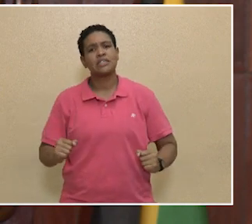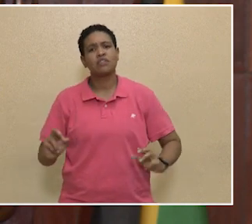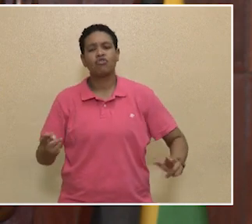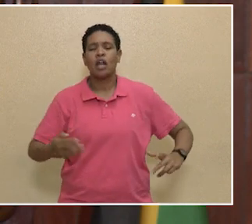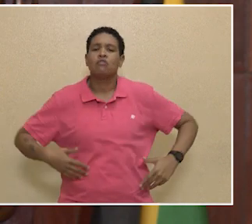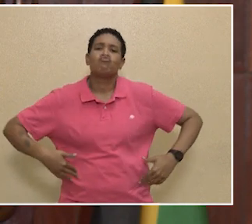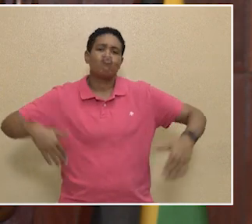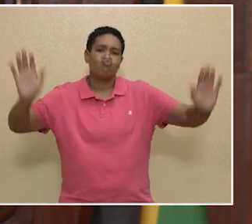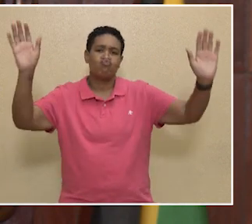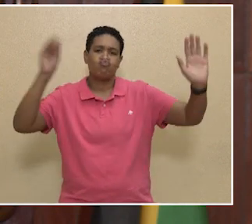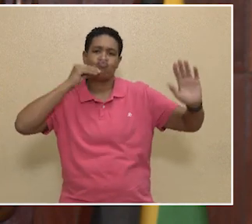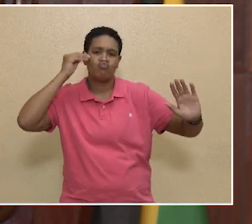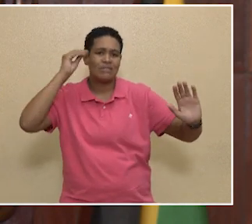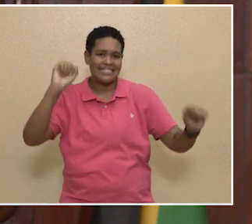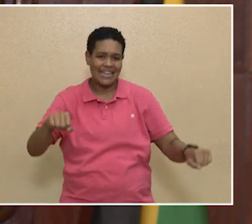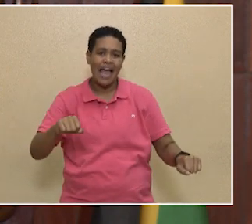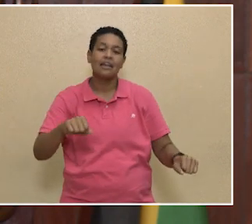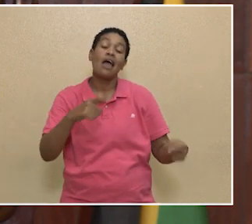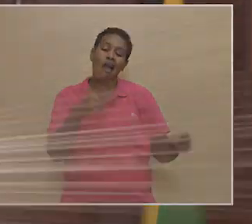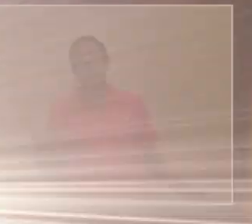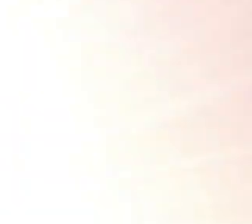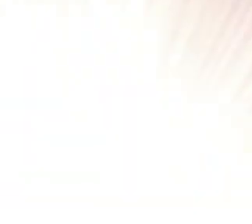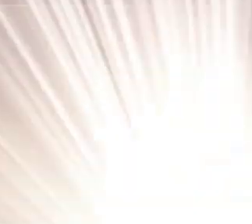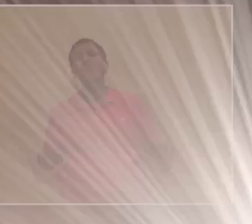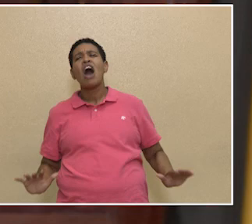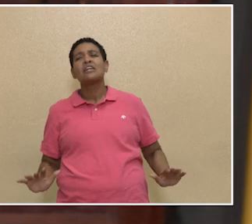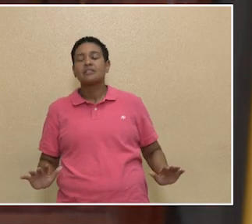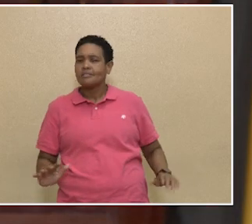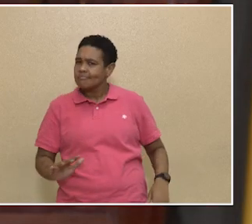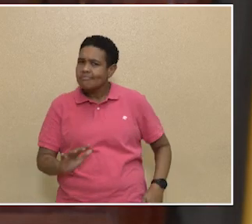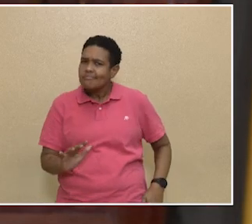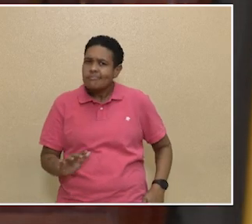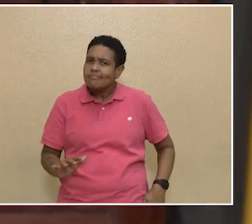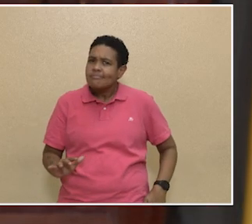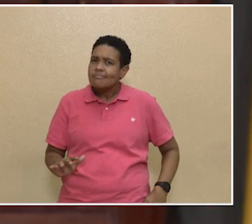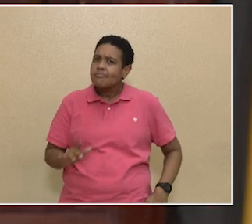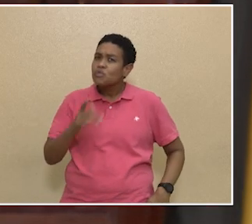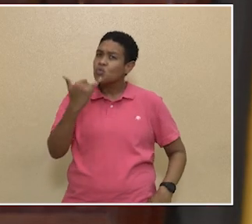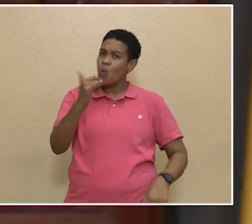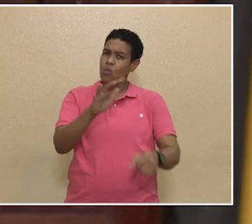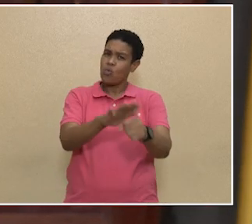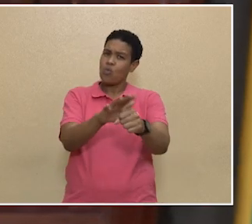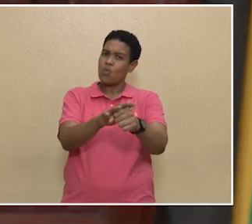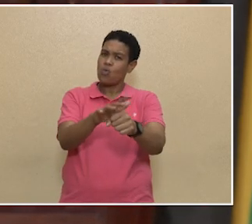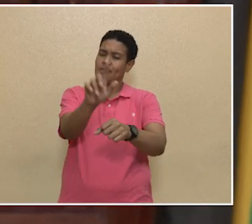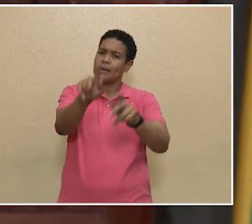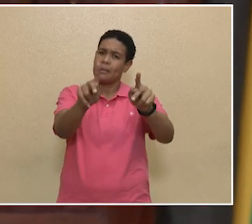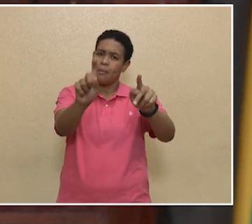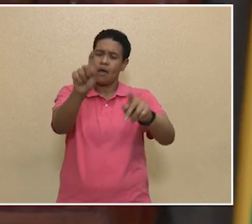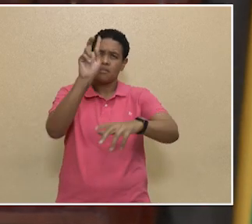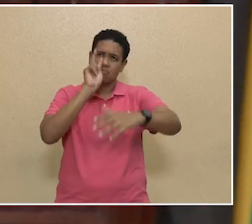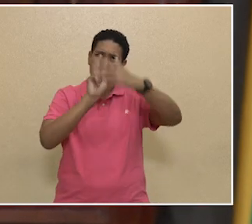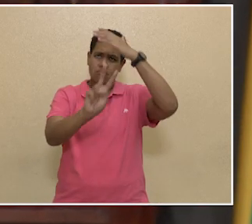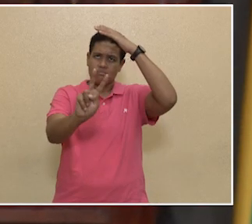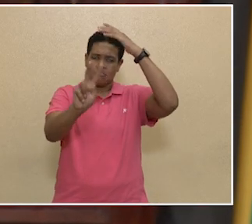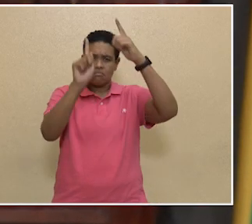to be released. And this has been the case with this individual. This is the time when we have to be extra